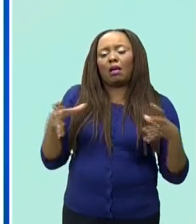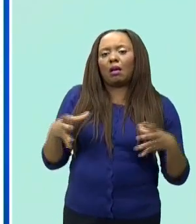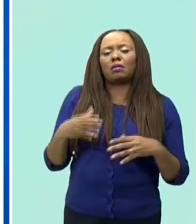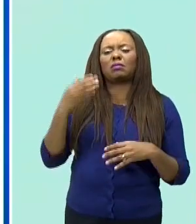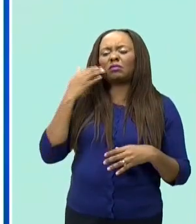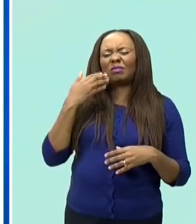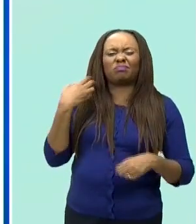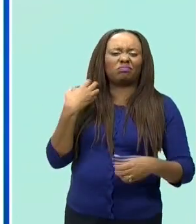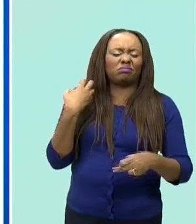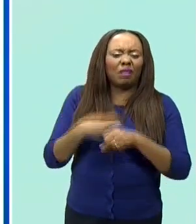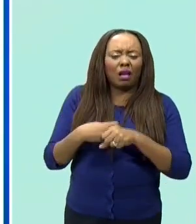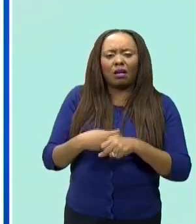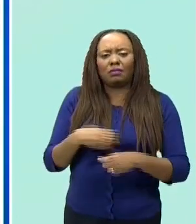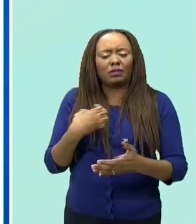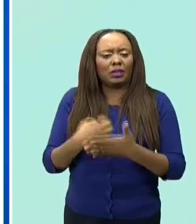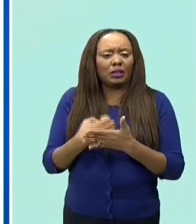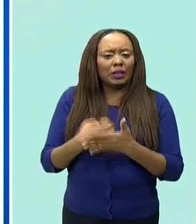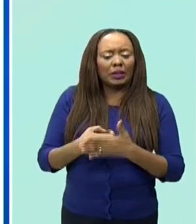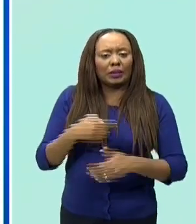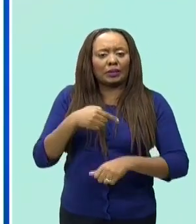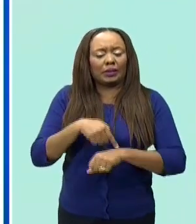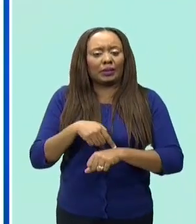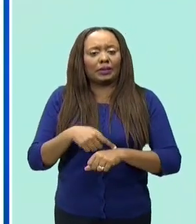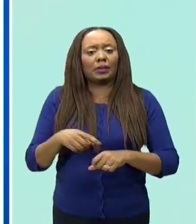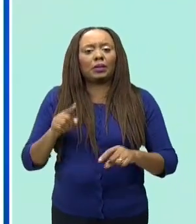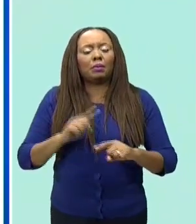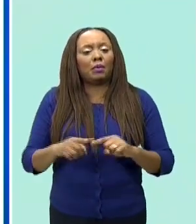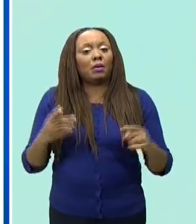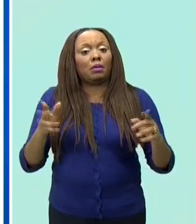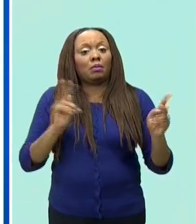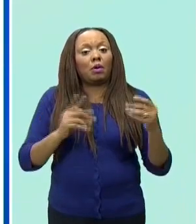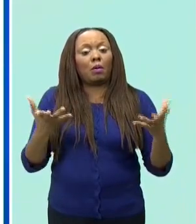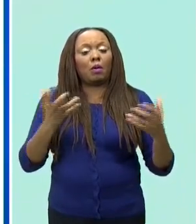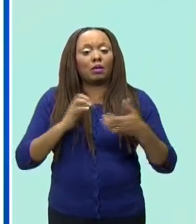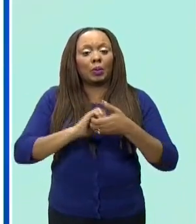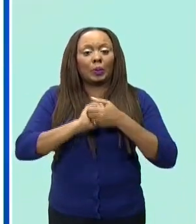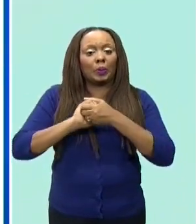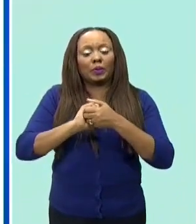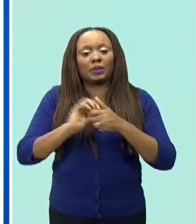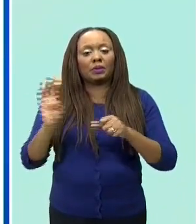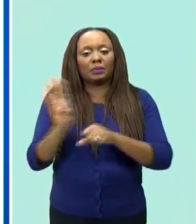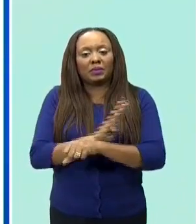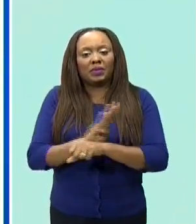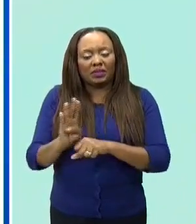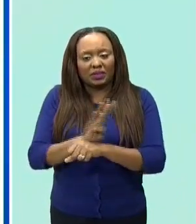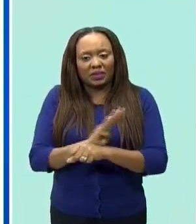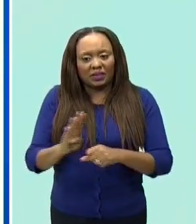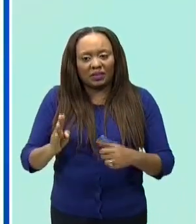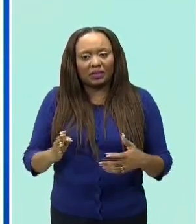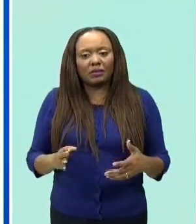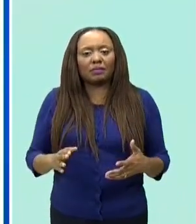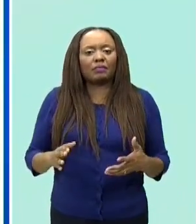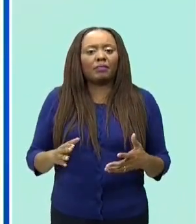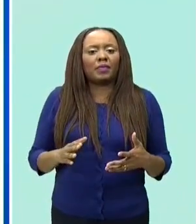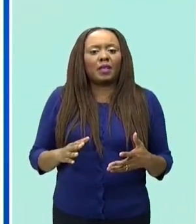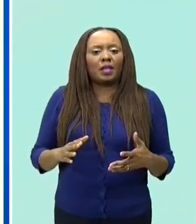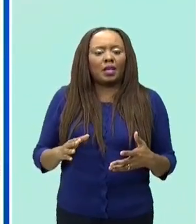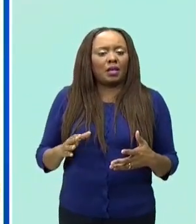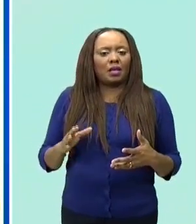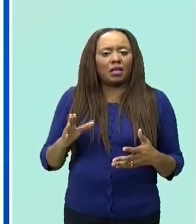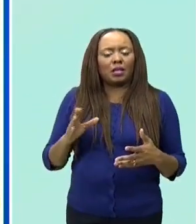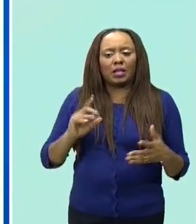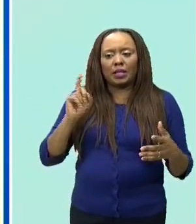recession, the move to own your own business is an obvious alternative to hunting a job which you're probably hunting